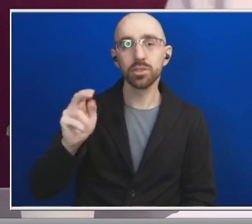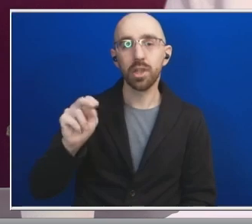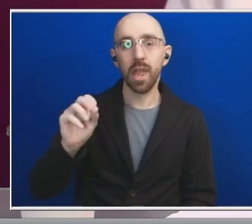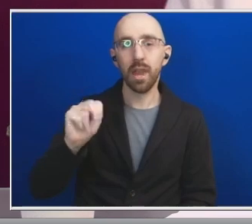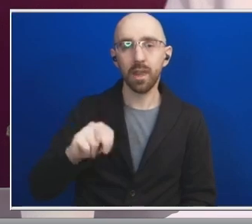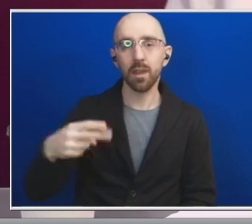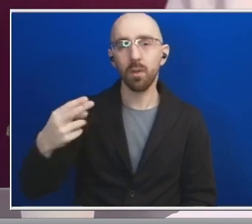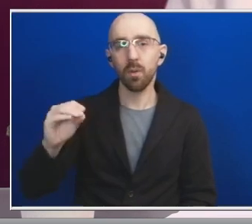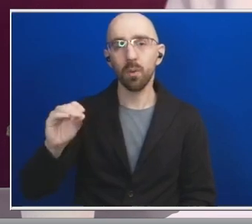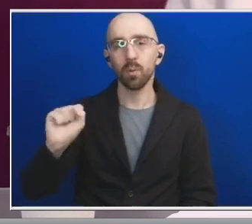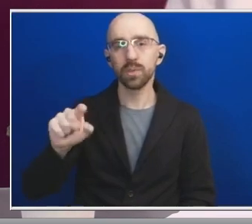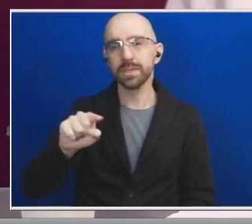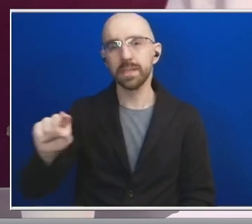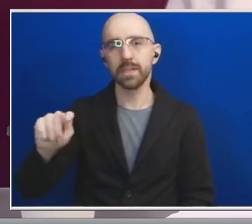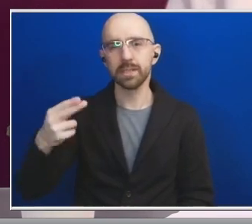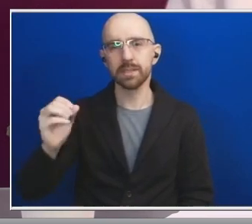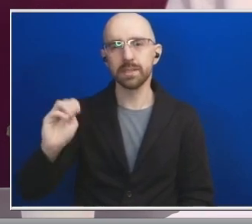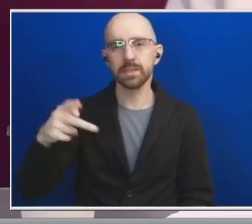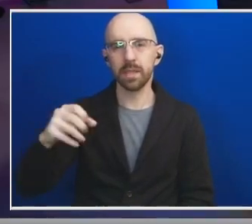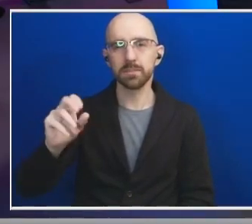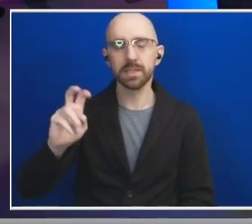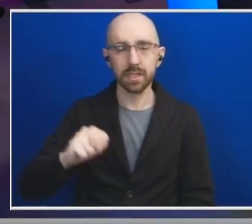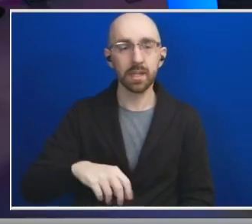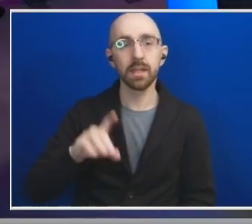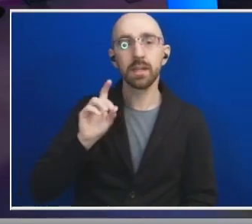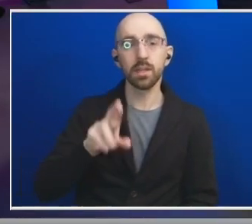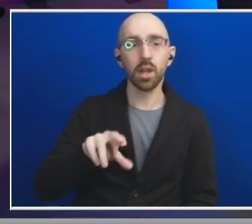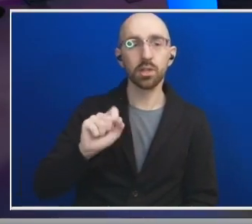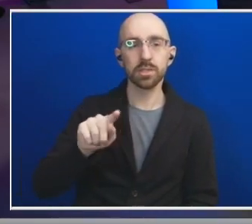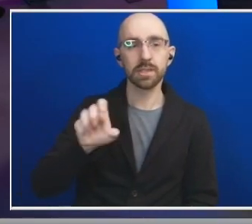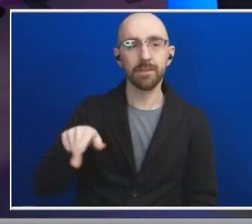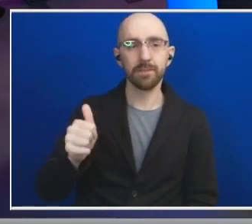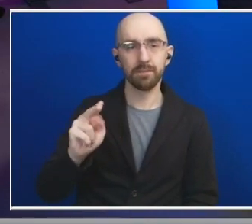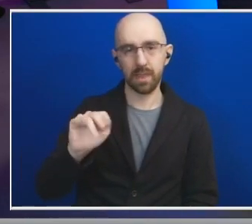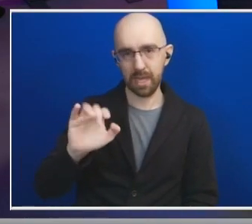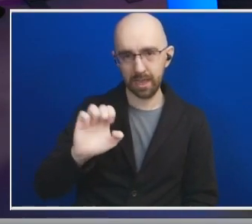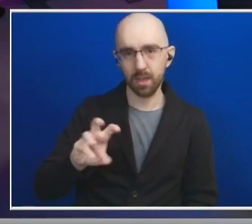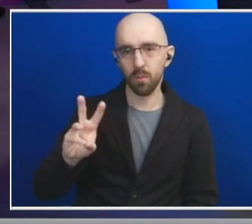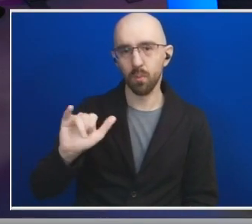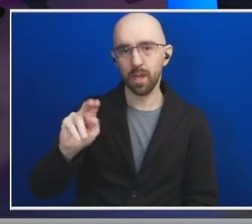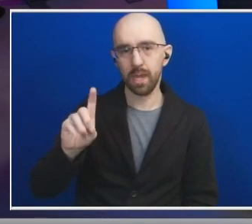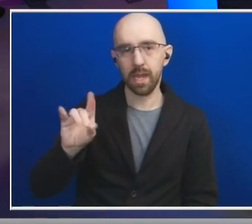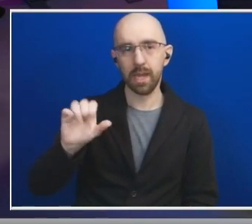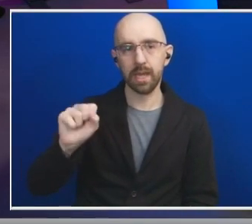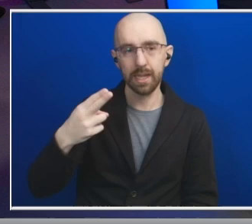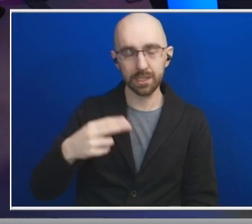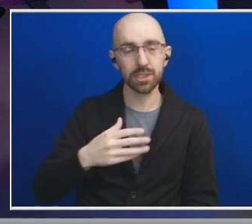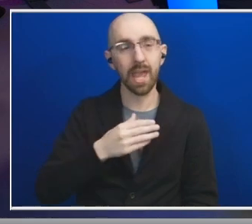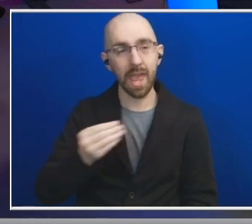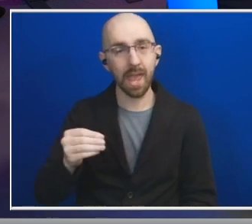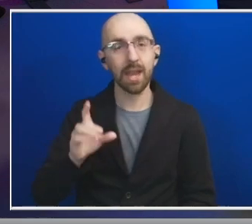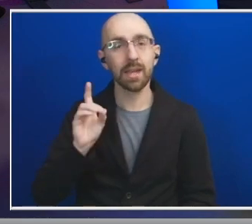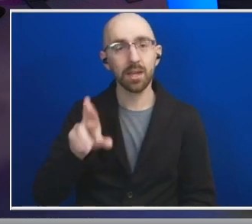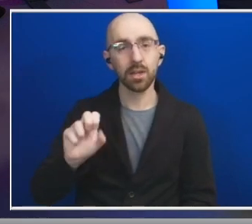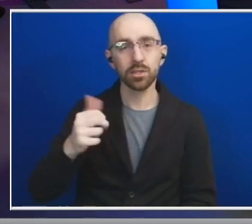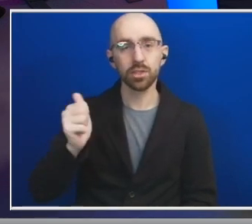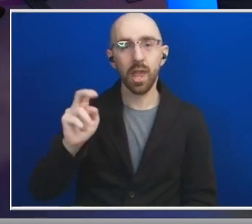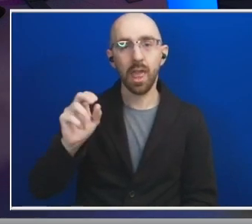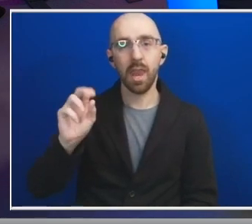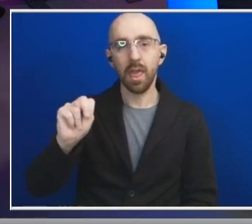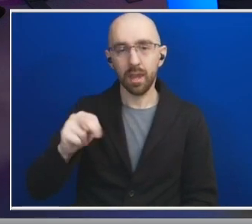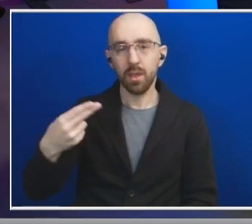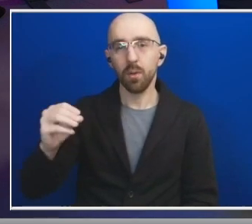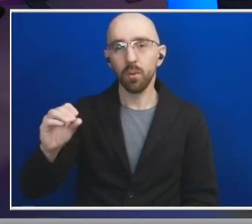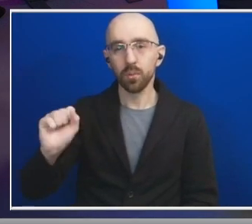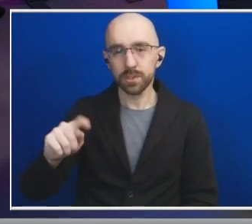interventional cardiologist. We have Dr. Stephanie Windisch, also a cardiologist. And we have Dr. Shannon Hughes-Thompson's mom, Reese Hughes.